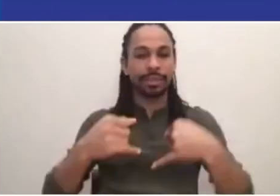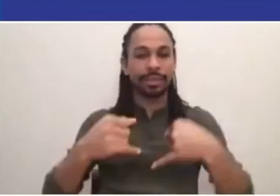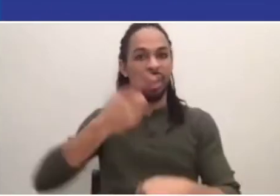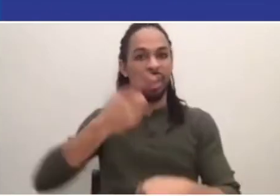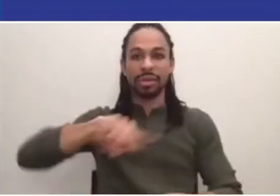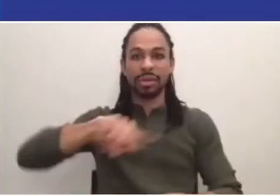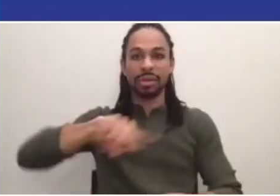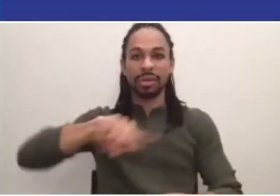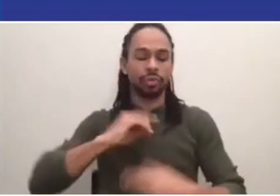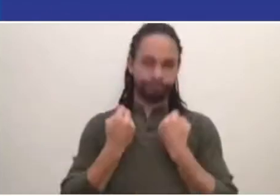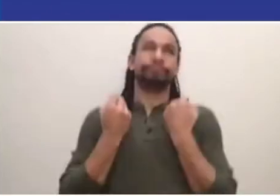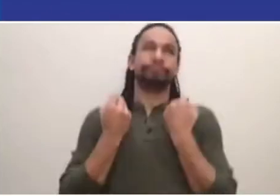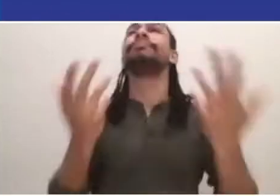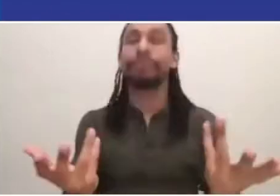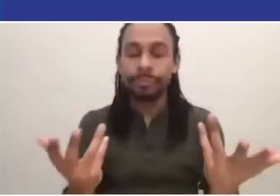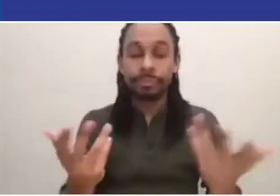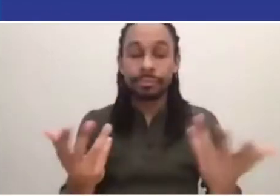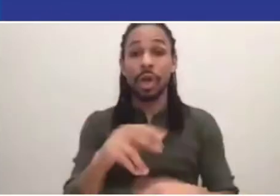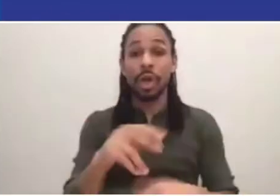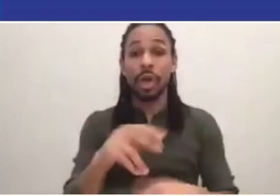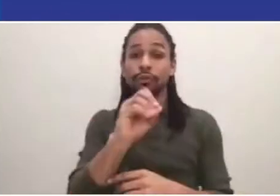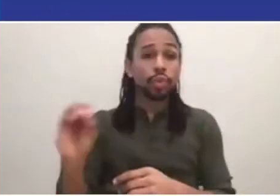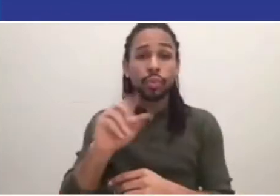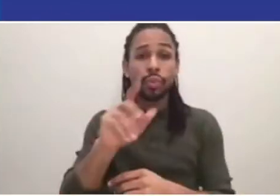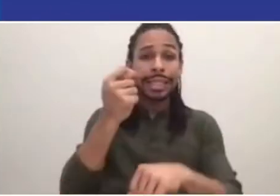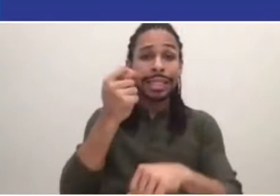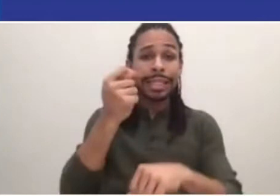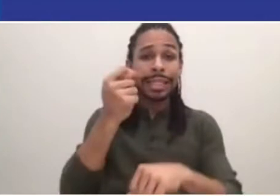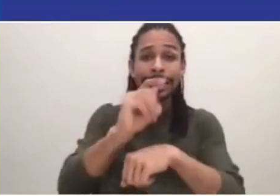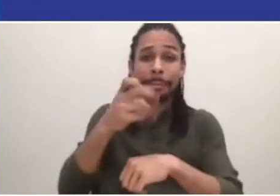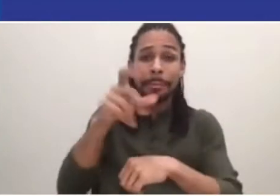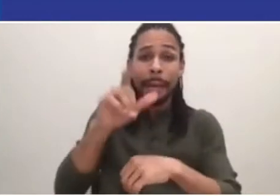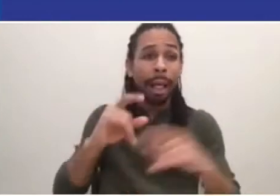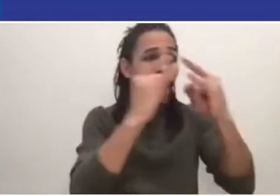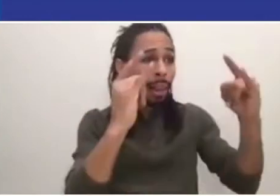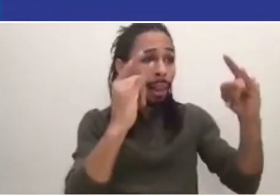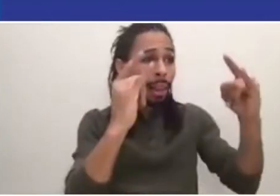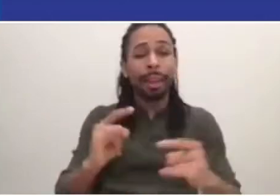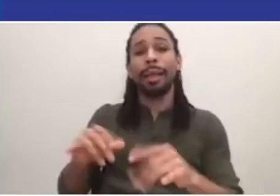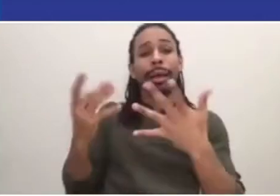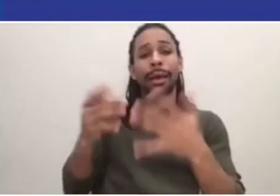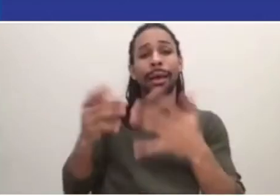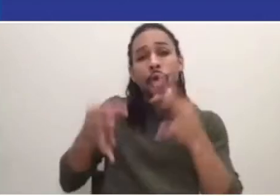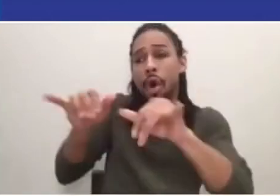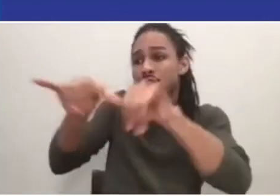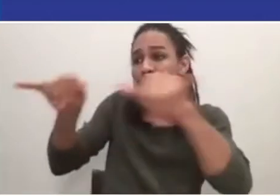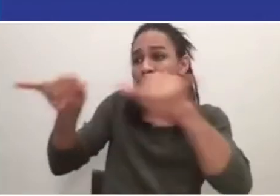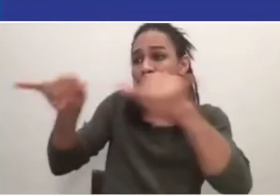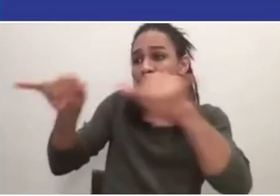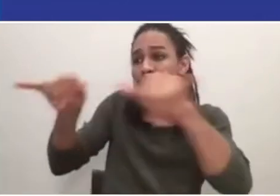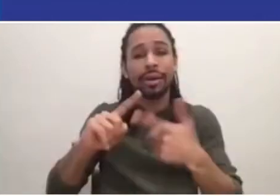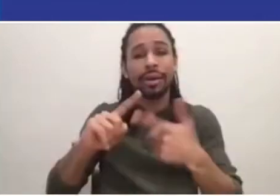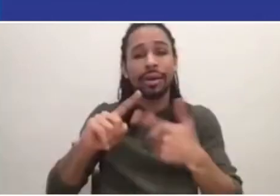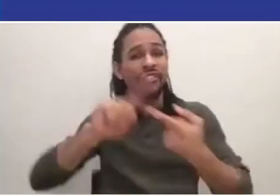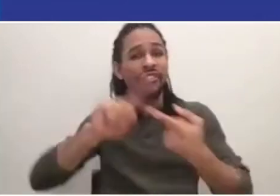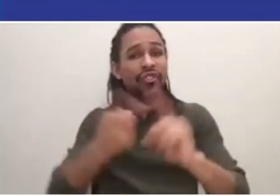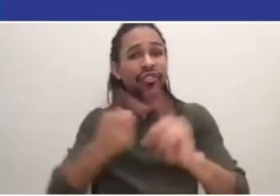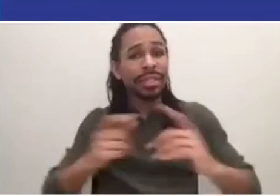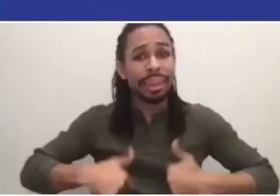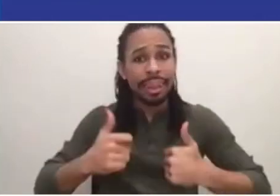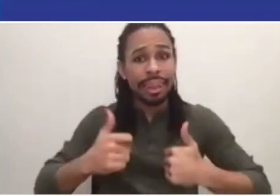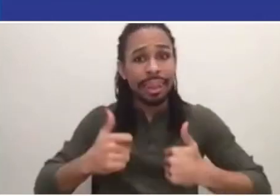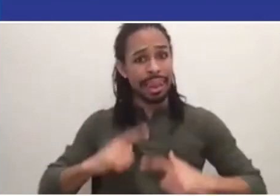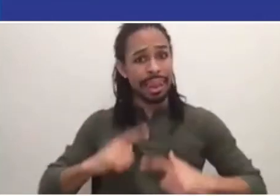a communal courtyard, or a friend's living room on a Saturday night. When the deities mount the bodies of the